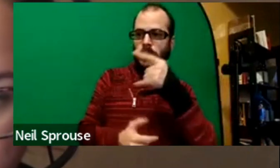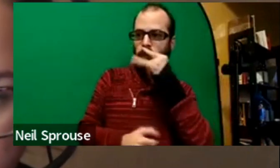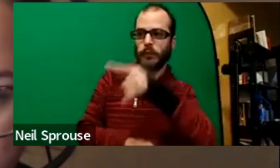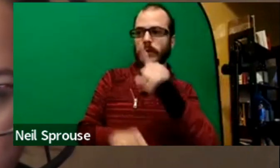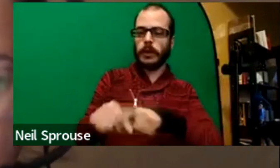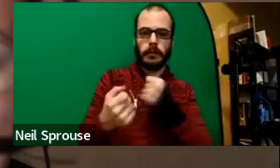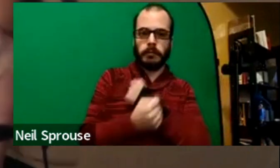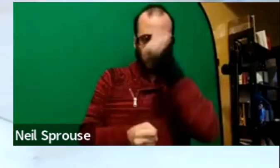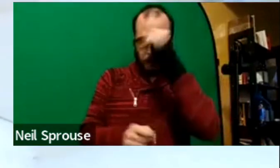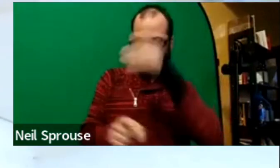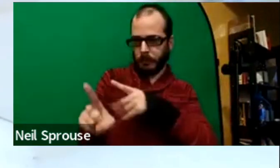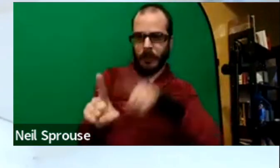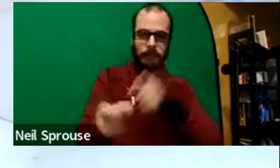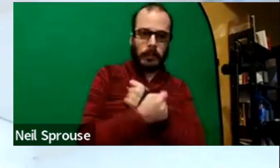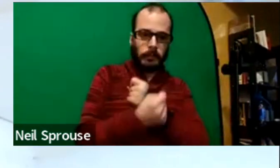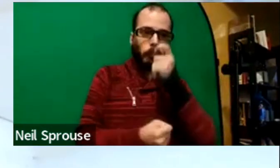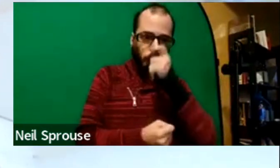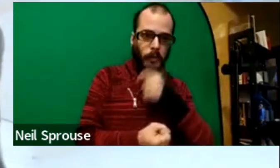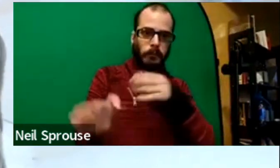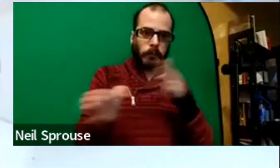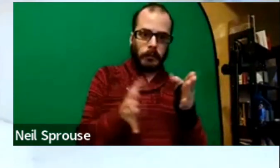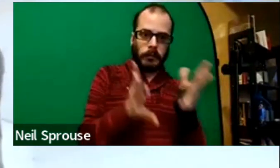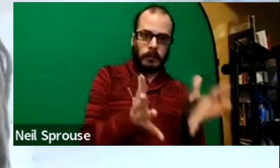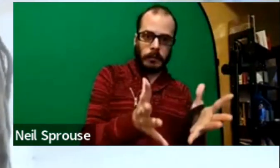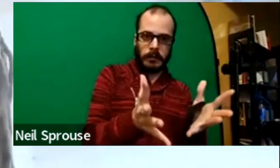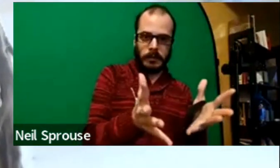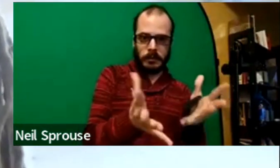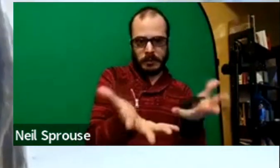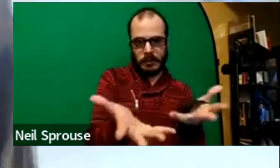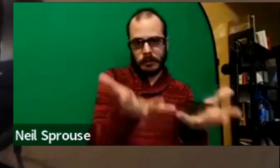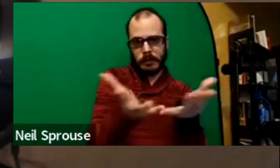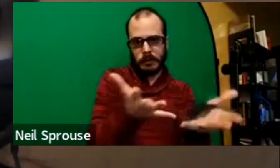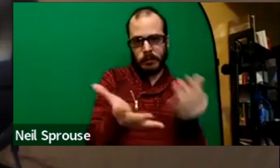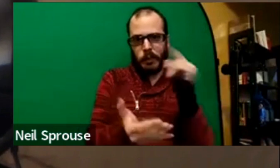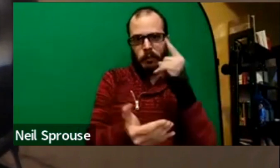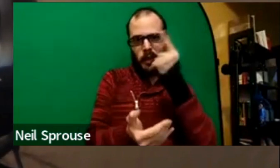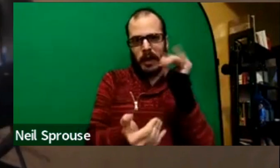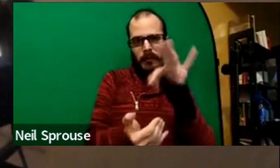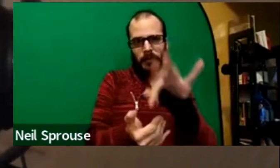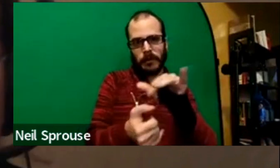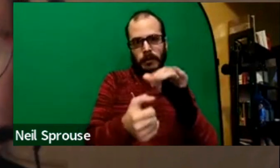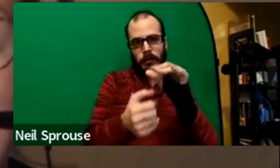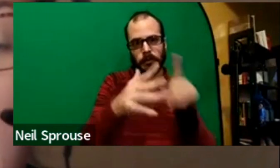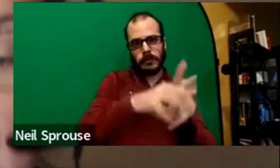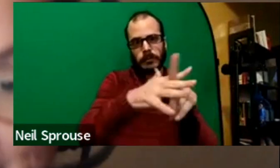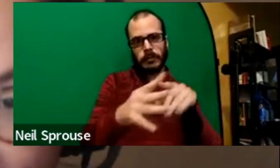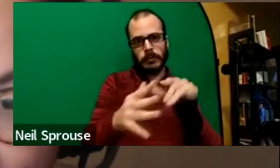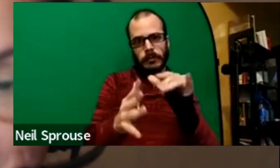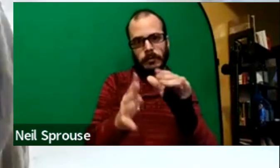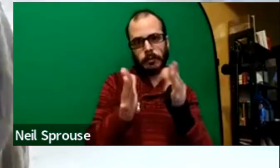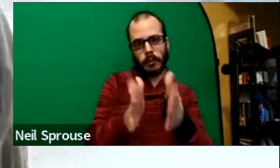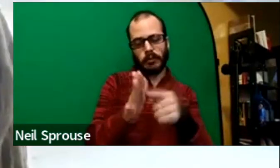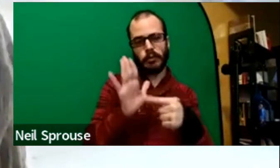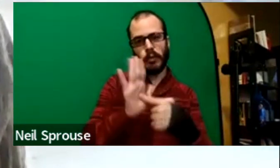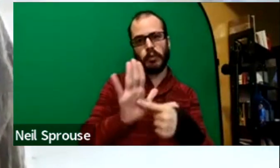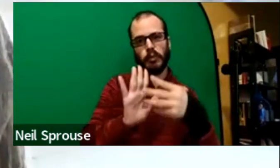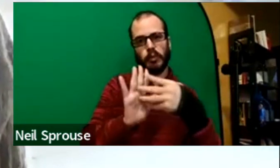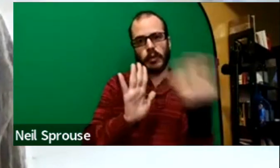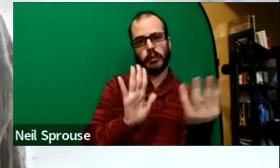reason. Oh, I don't agree with that. And it's following societal norms, let's say, of that particular time,